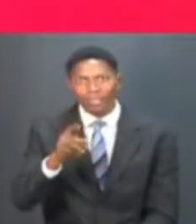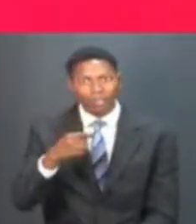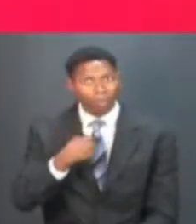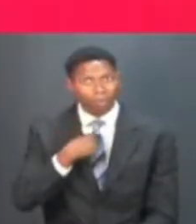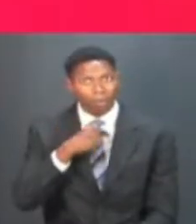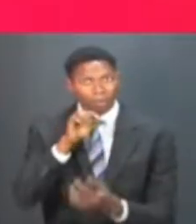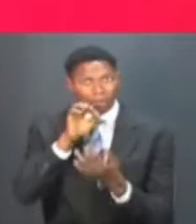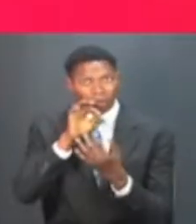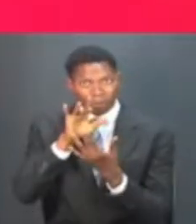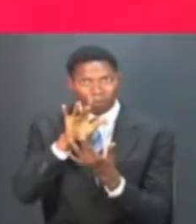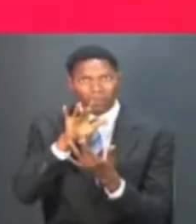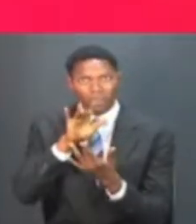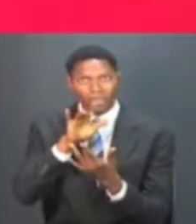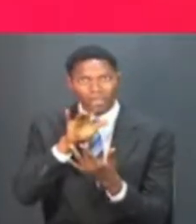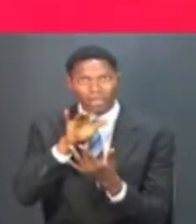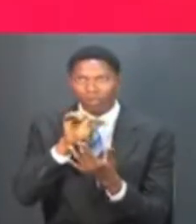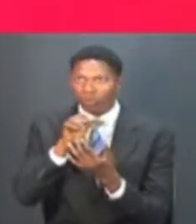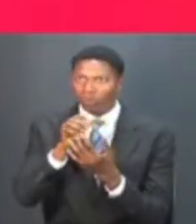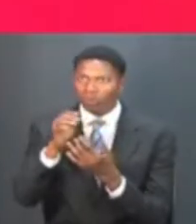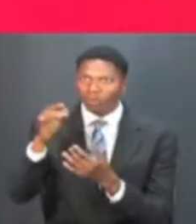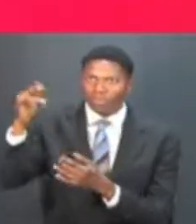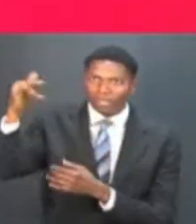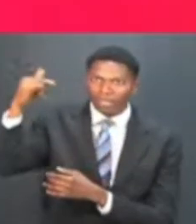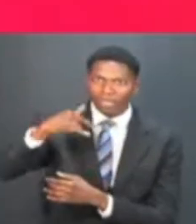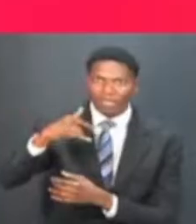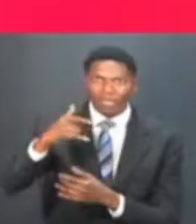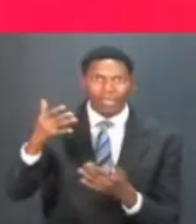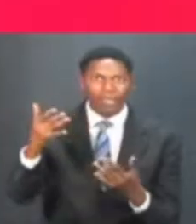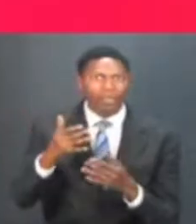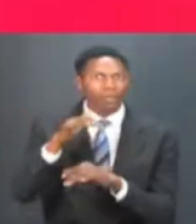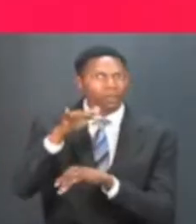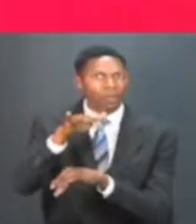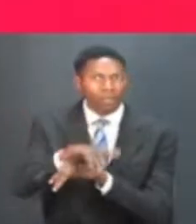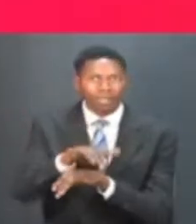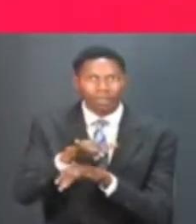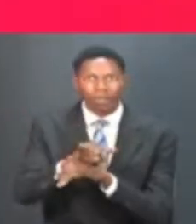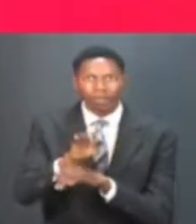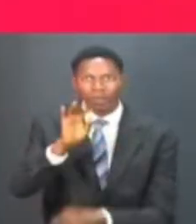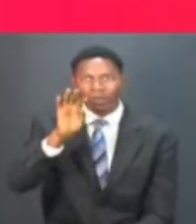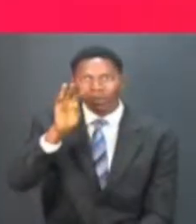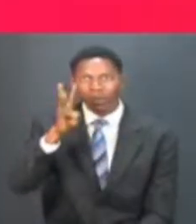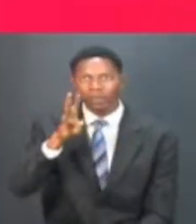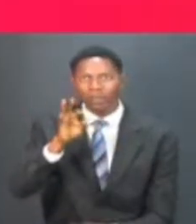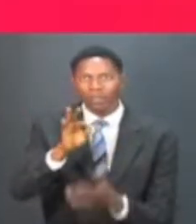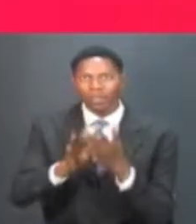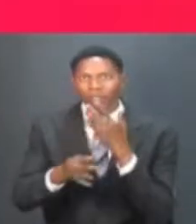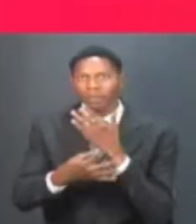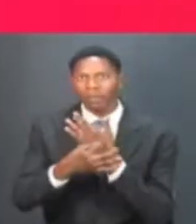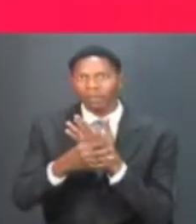expected to return to Ghana on the evening of 6th February